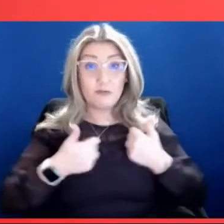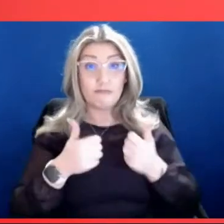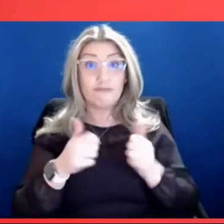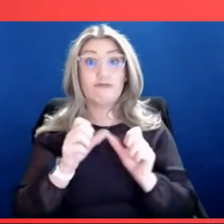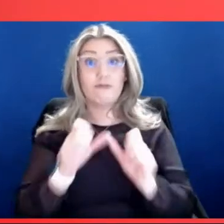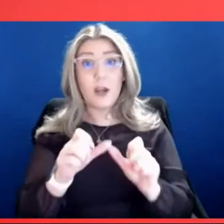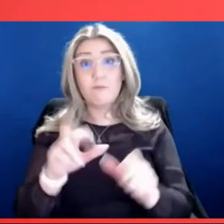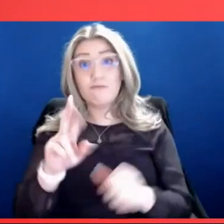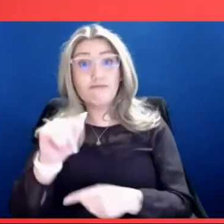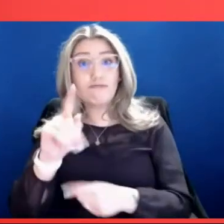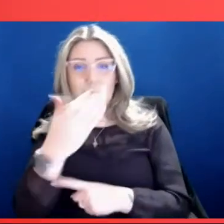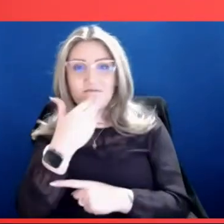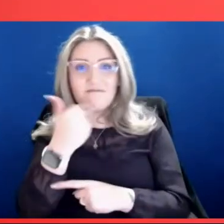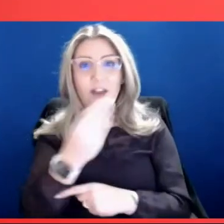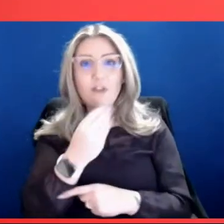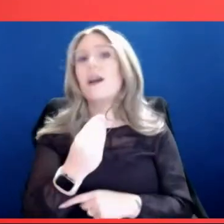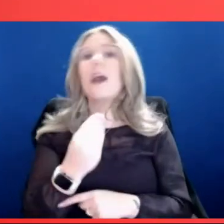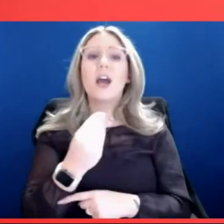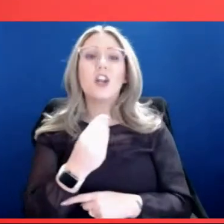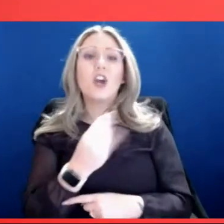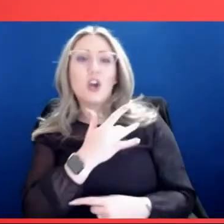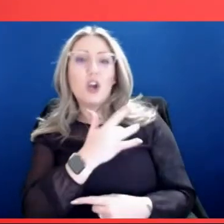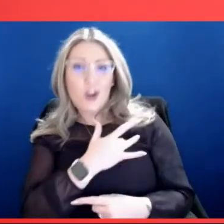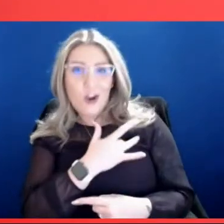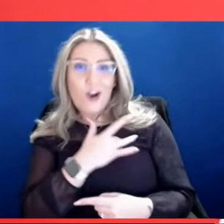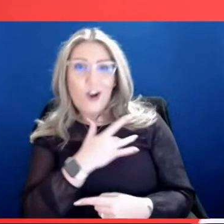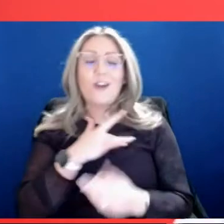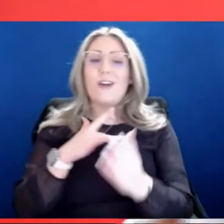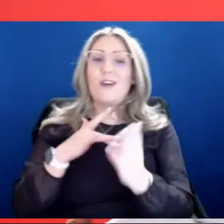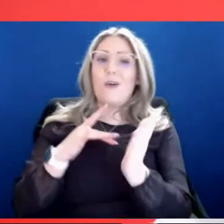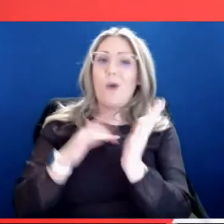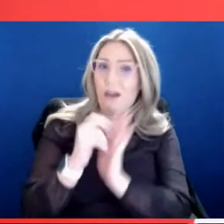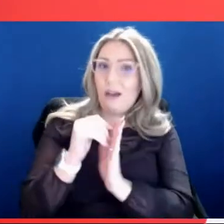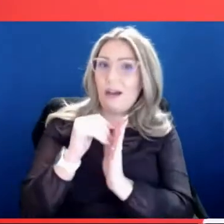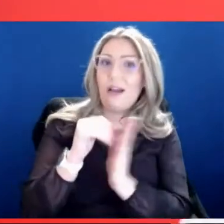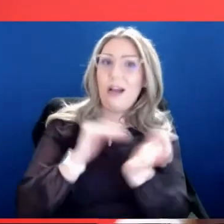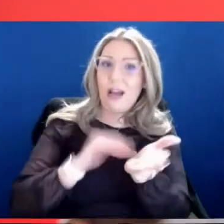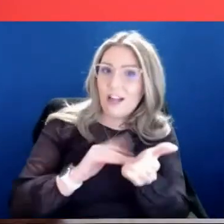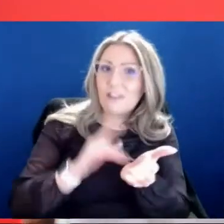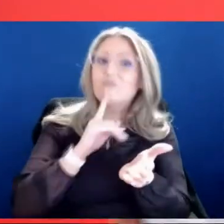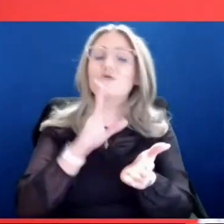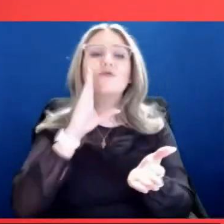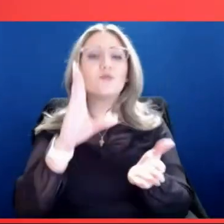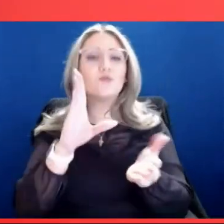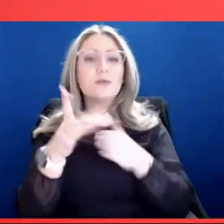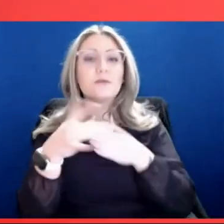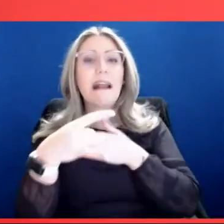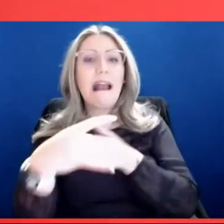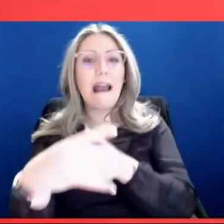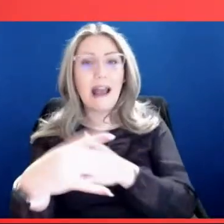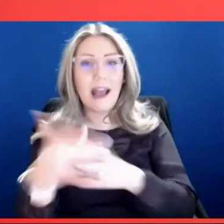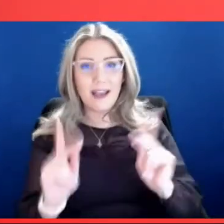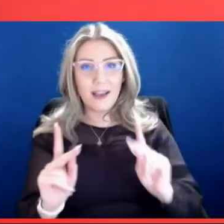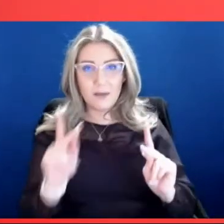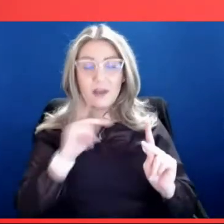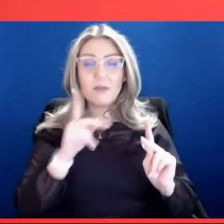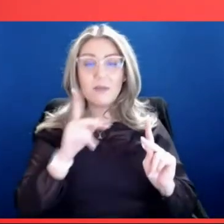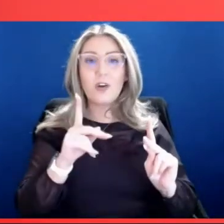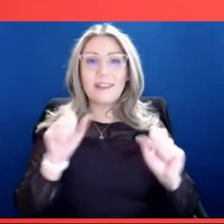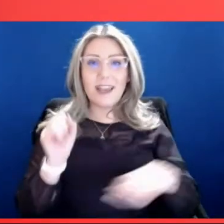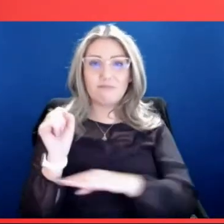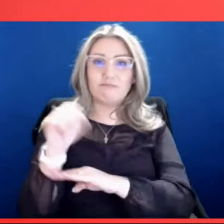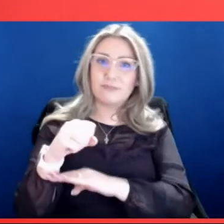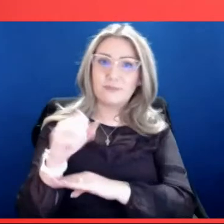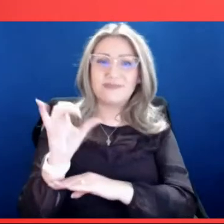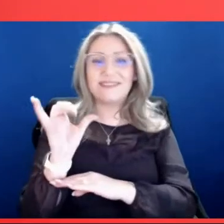cardio-oncology allows us in the field of cardiology to guide people through so they do get over that